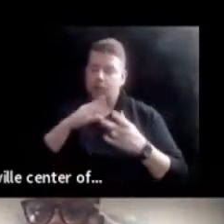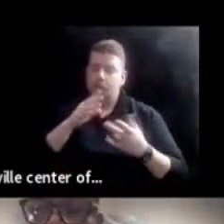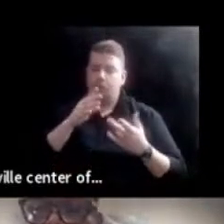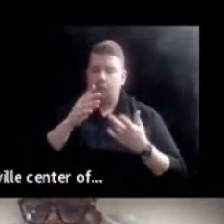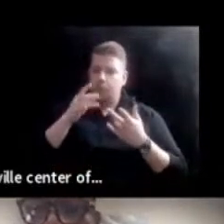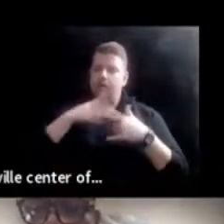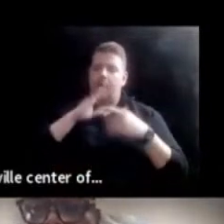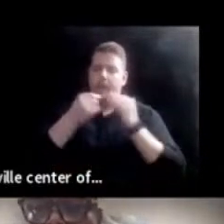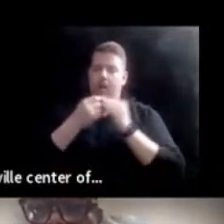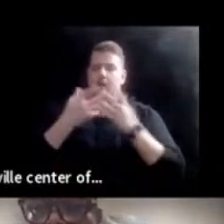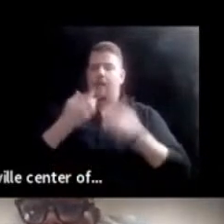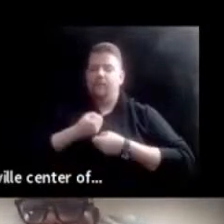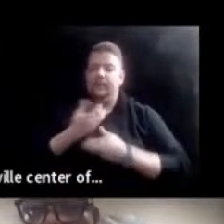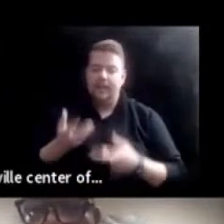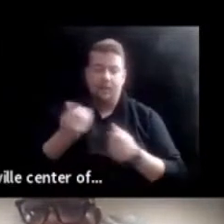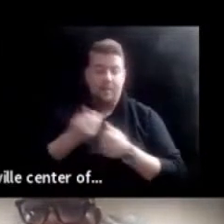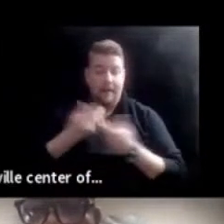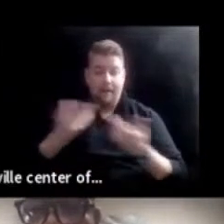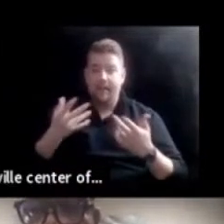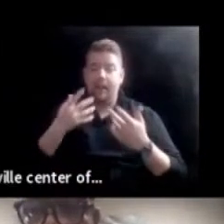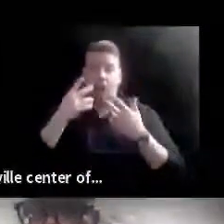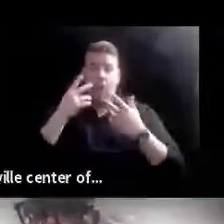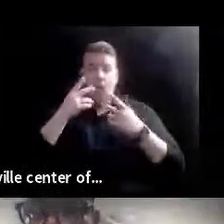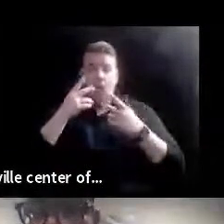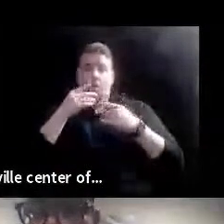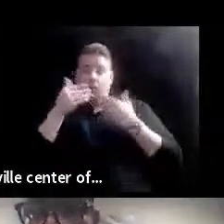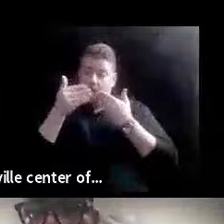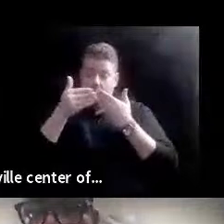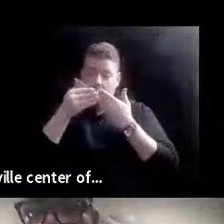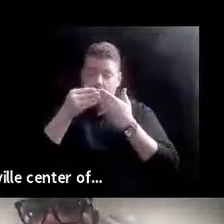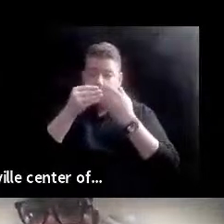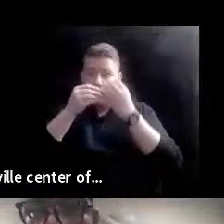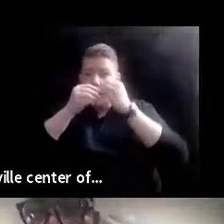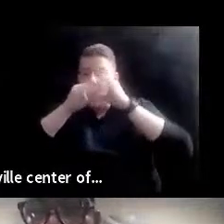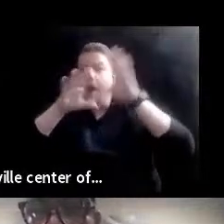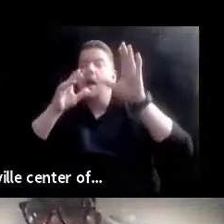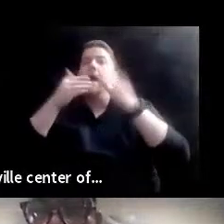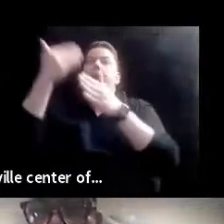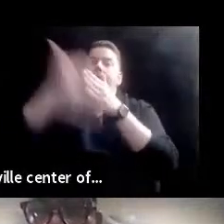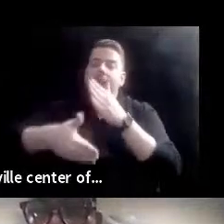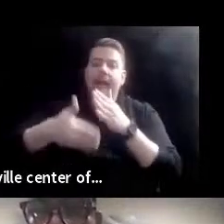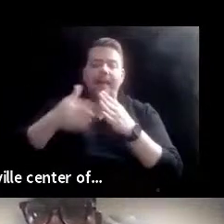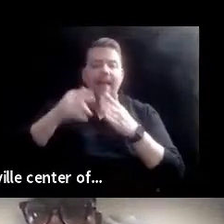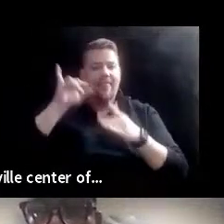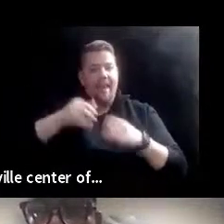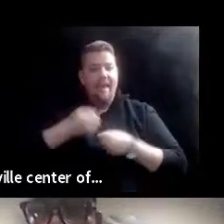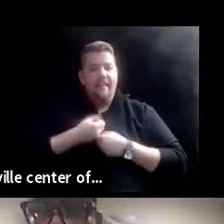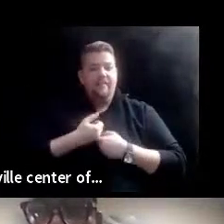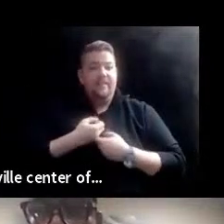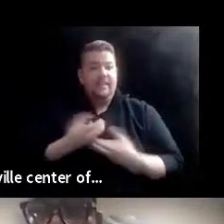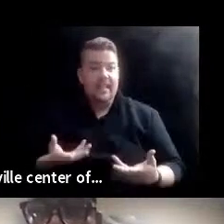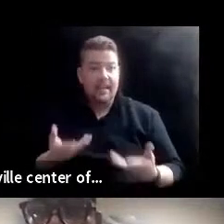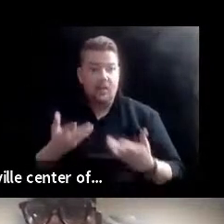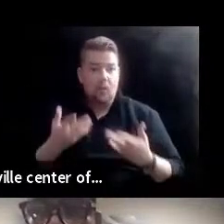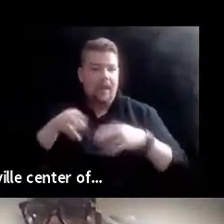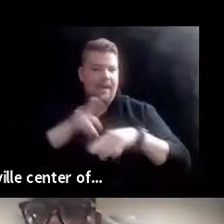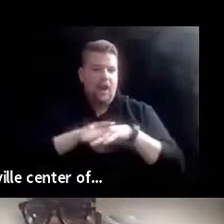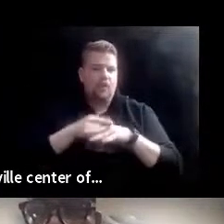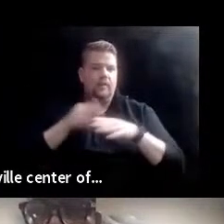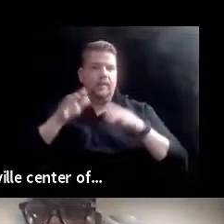think when we see a light at the end of the tunnel, some of that fatigue will hopefully naturally lift, and